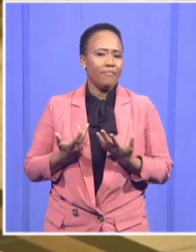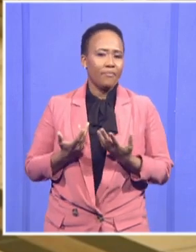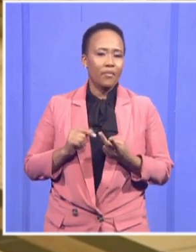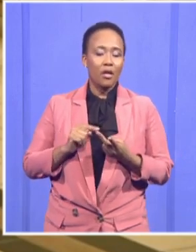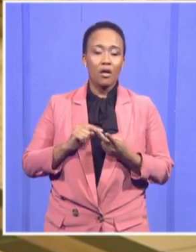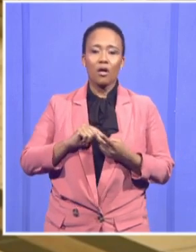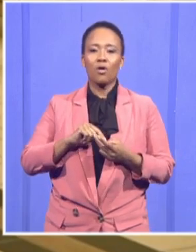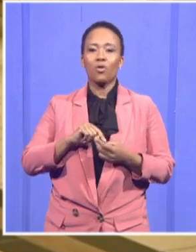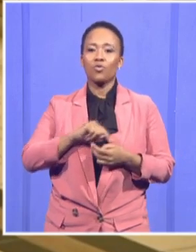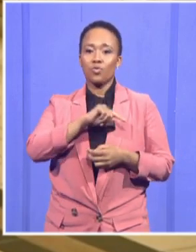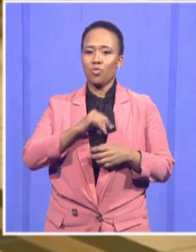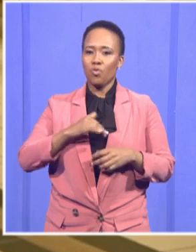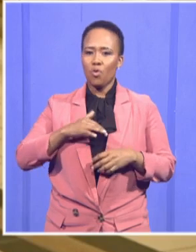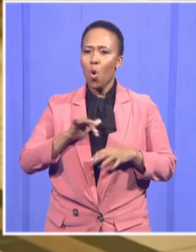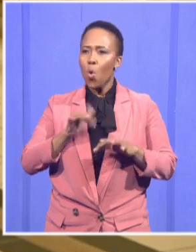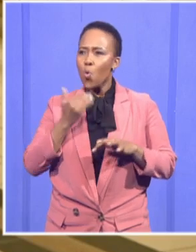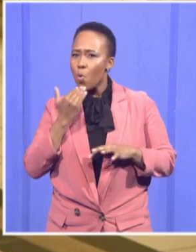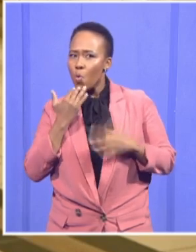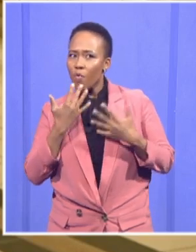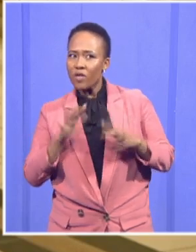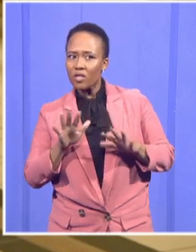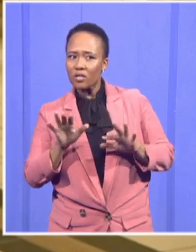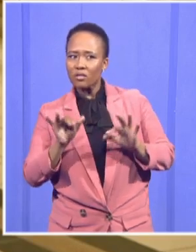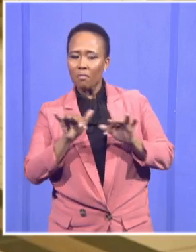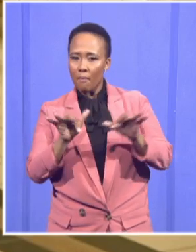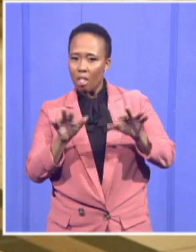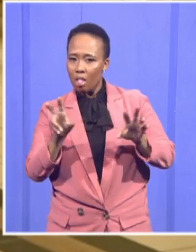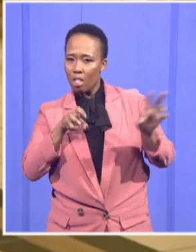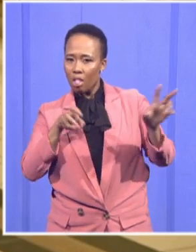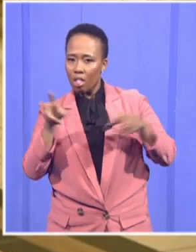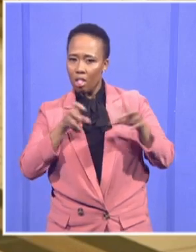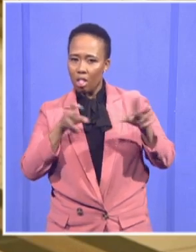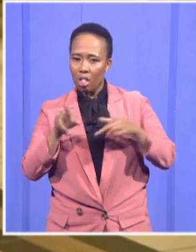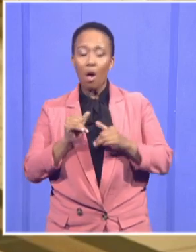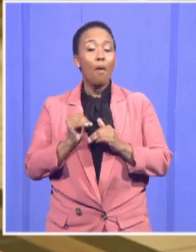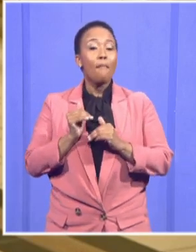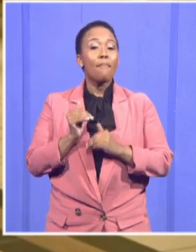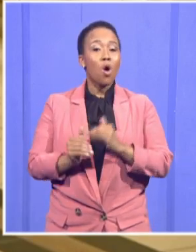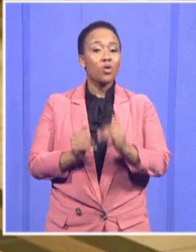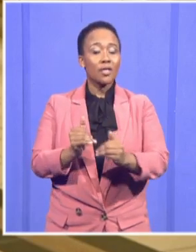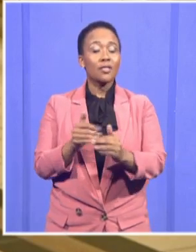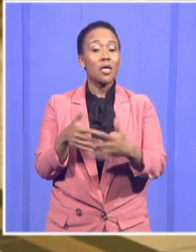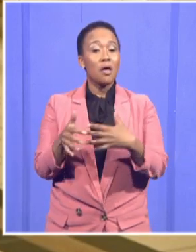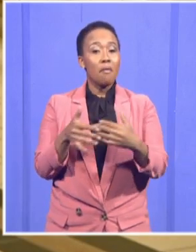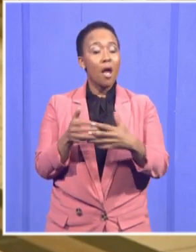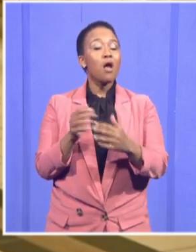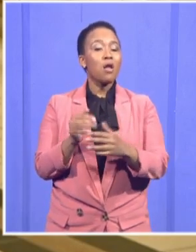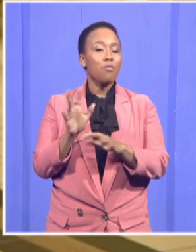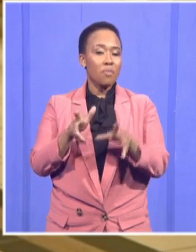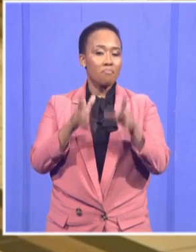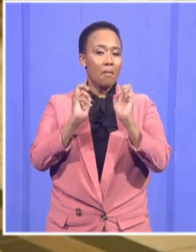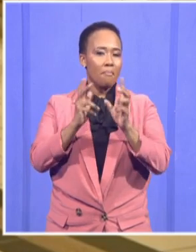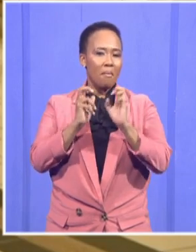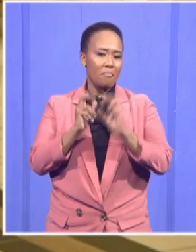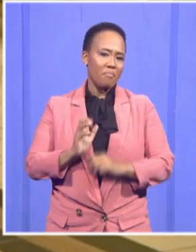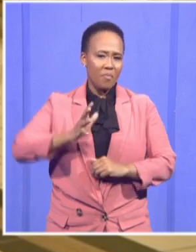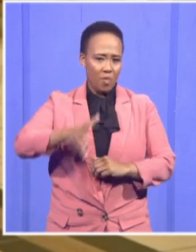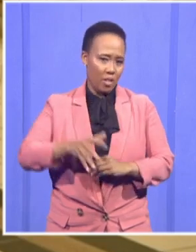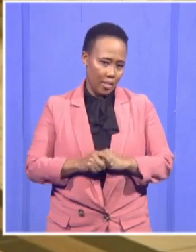allegedly kidnapped, that will come out throughout the course of this particular matter. But the other is